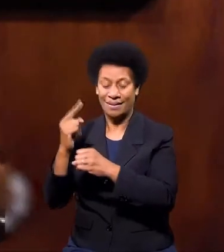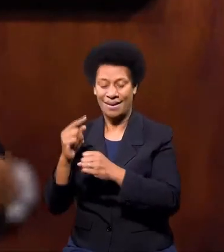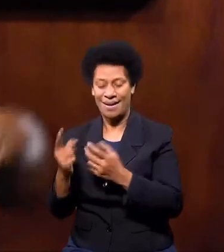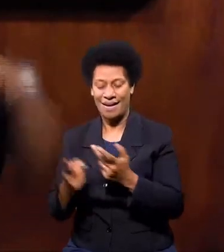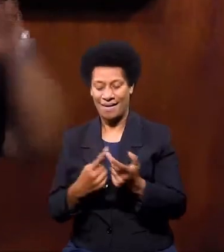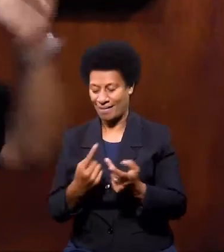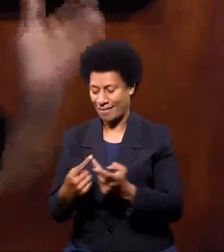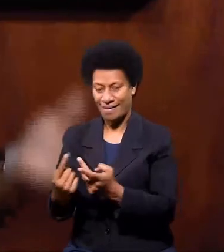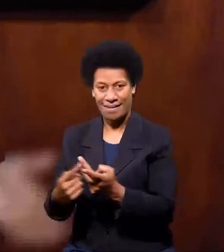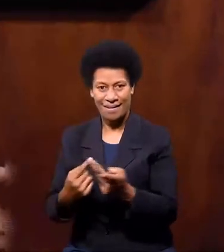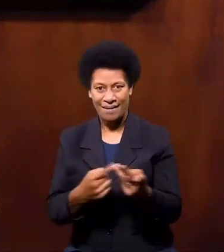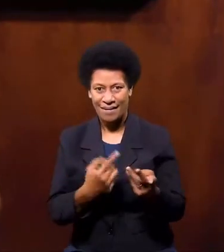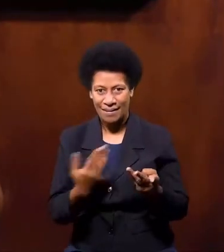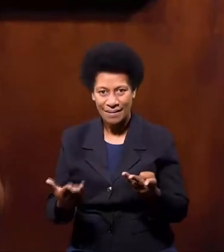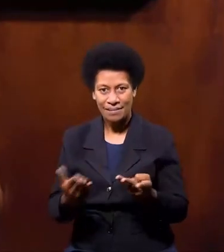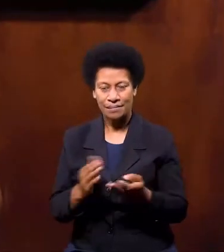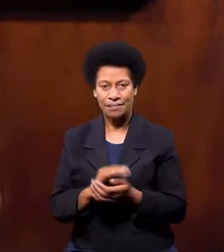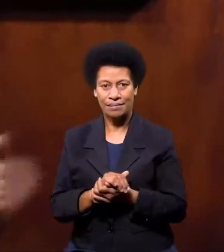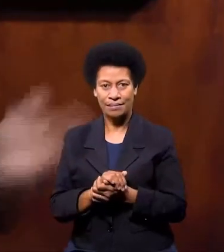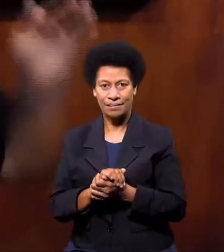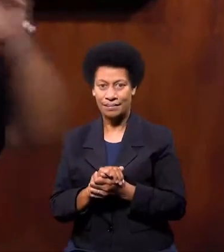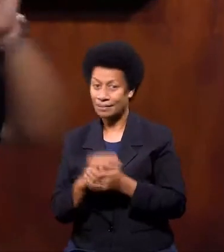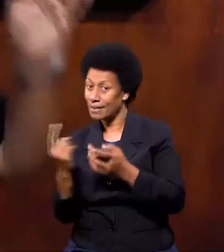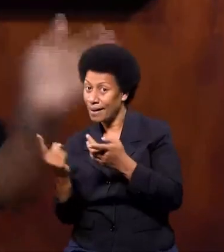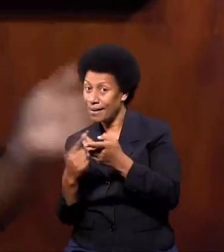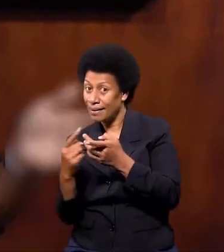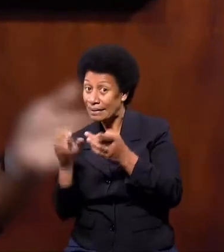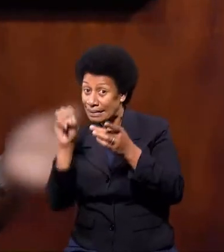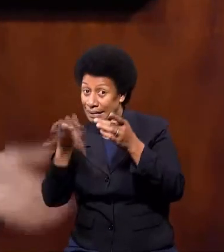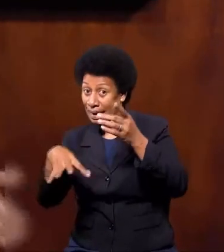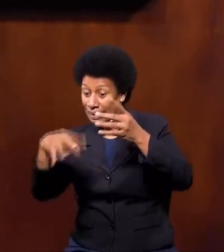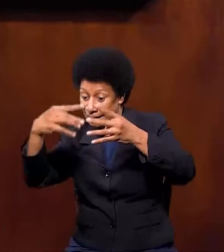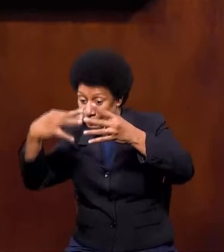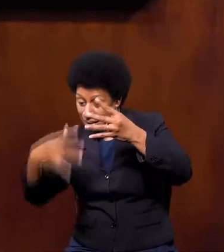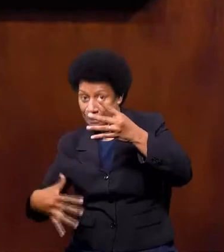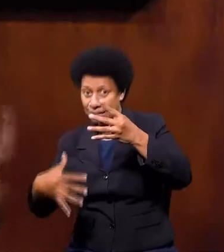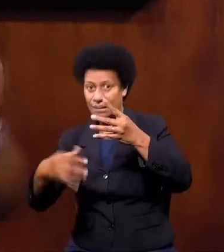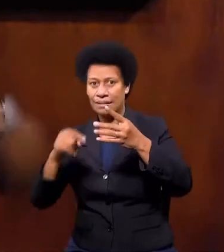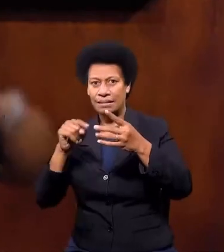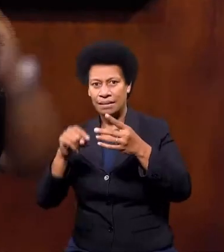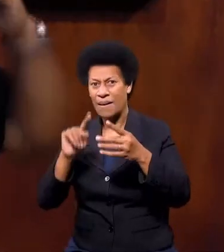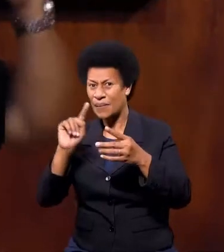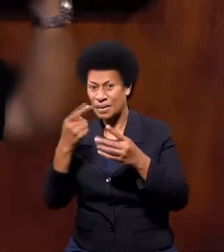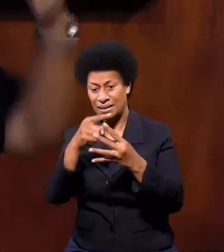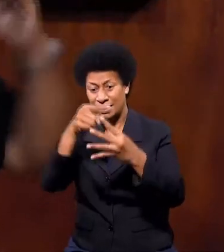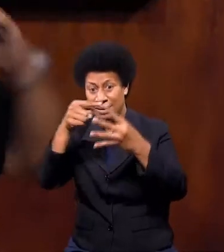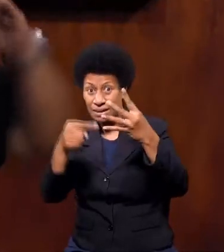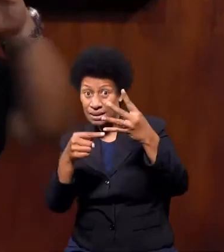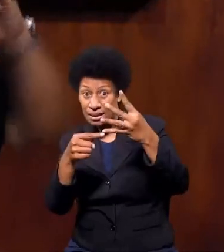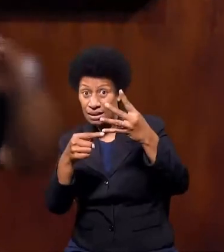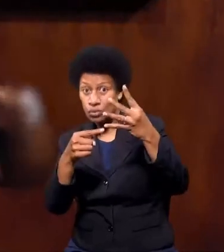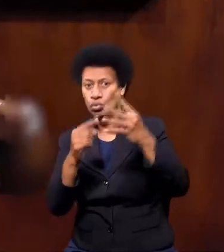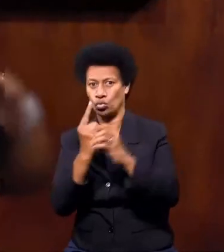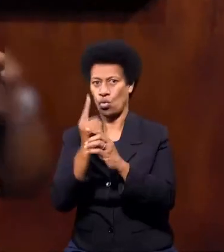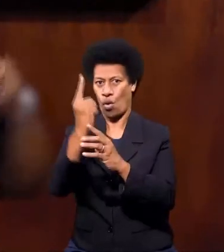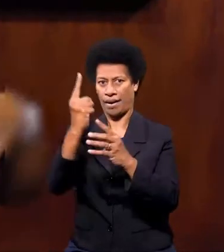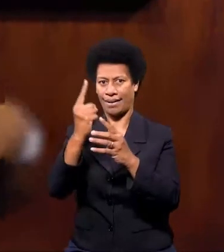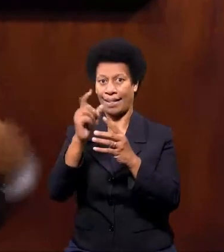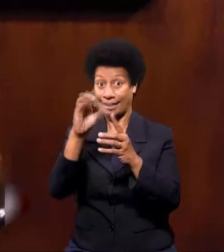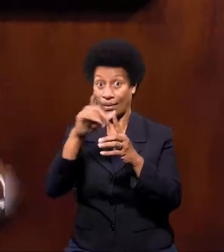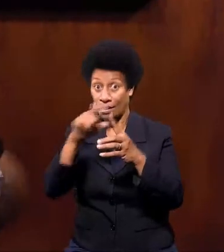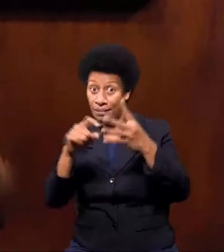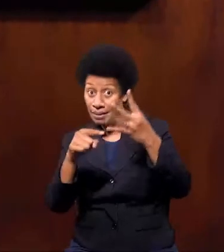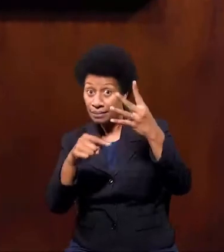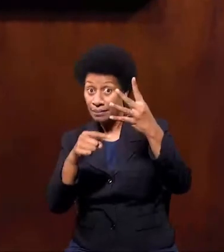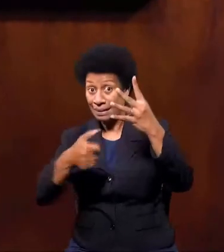others. So the Ten Commandments enshrines all our responsibility, the first four to God, and the six, our